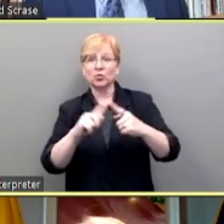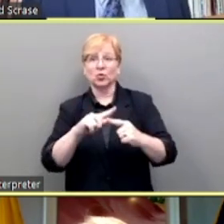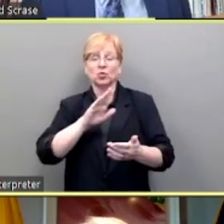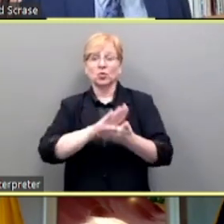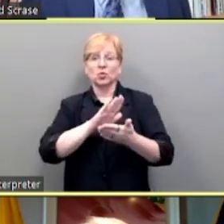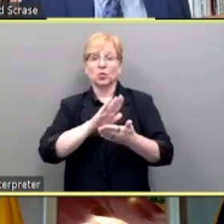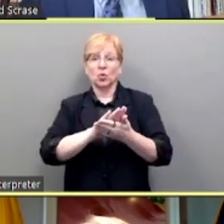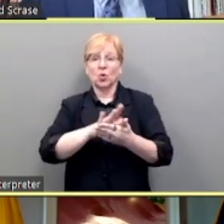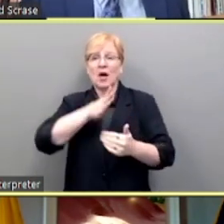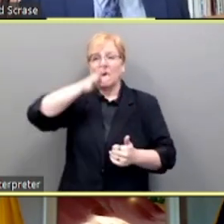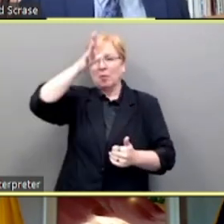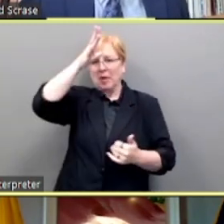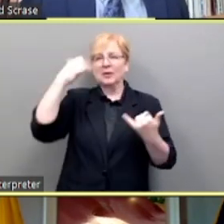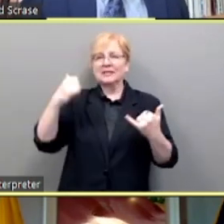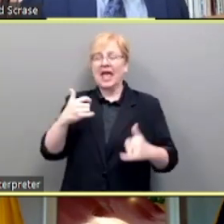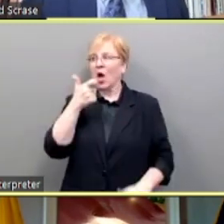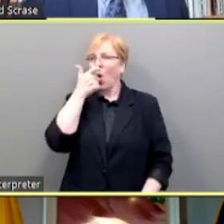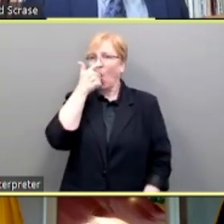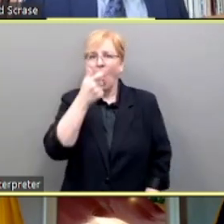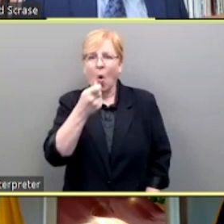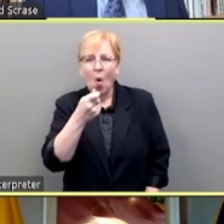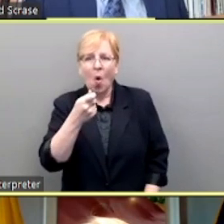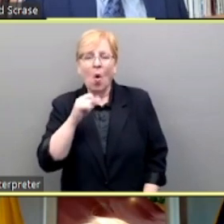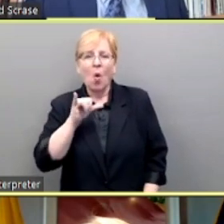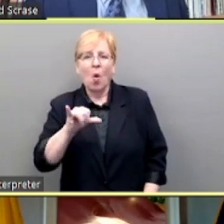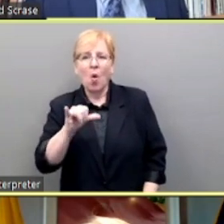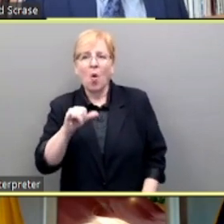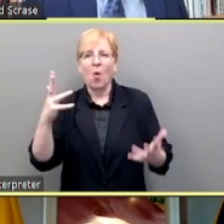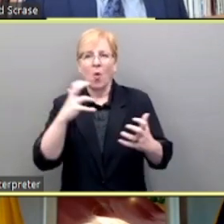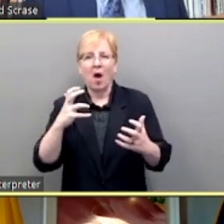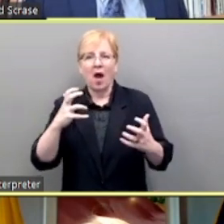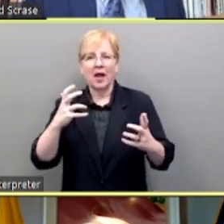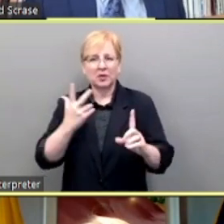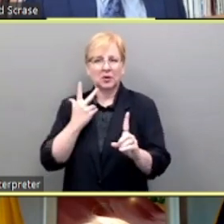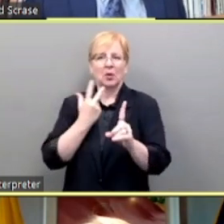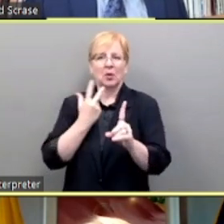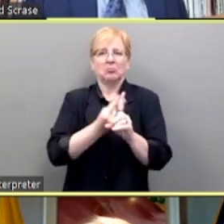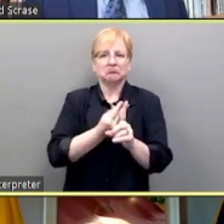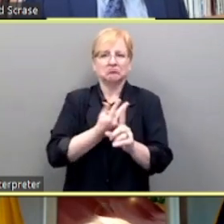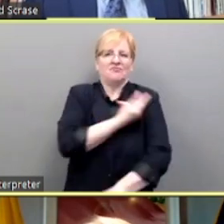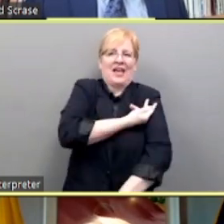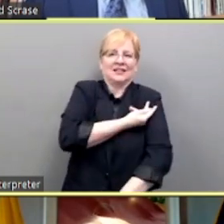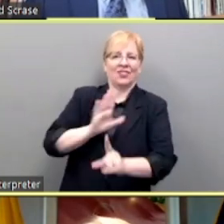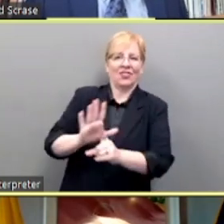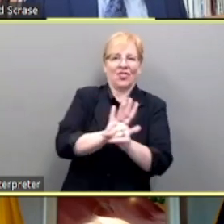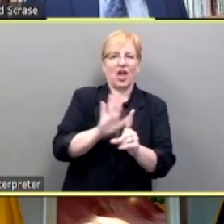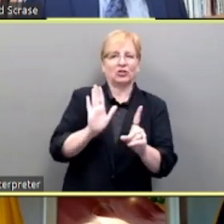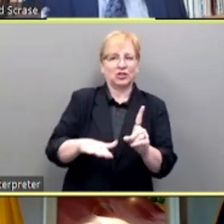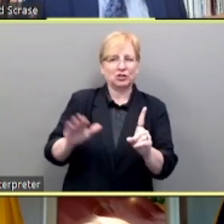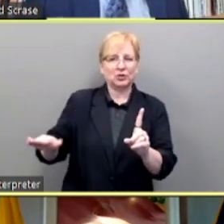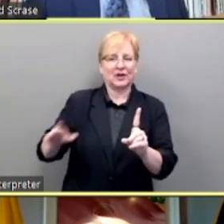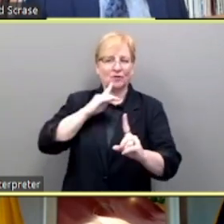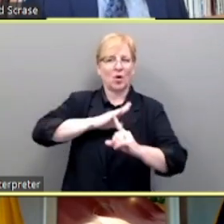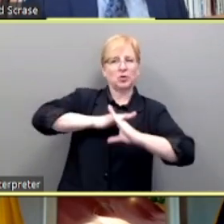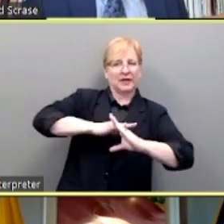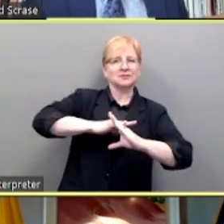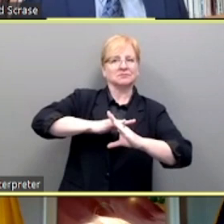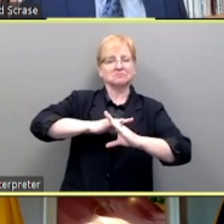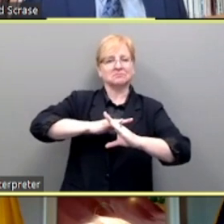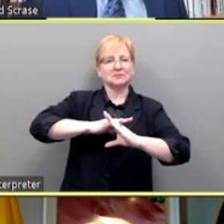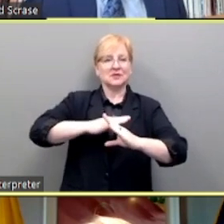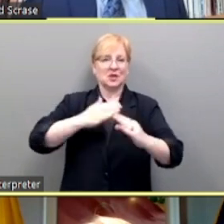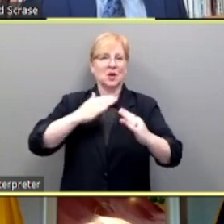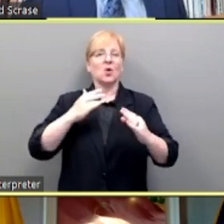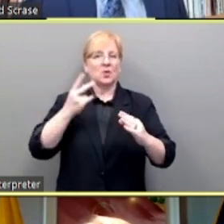more interested than ever in seeing their kids vaccinated to protect them in school. And so we have seen the highest growth